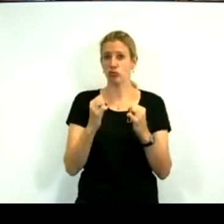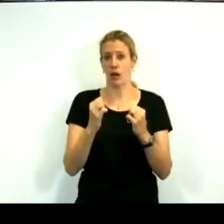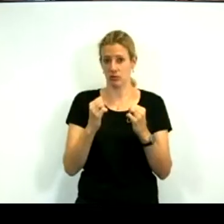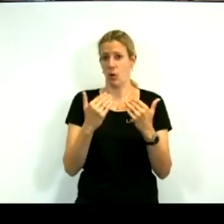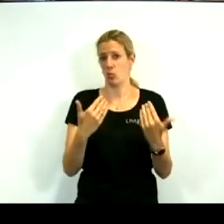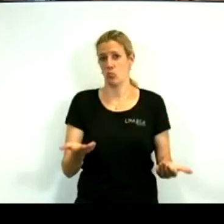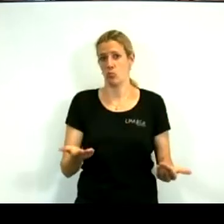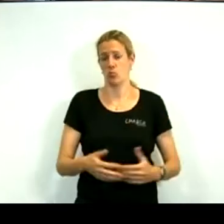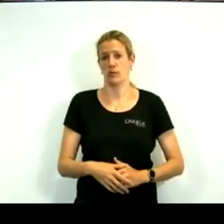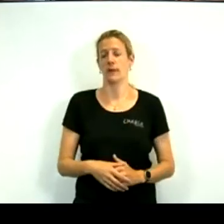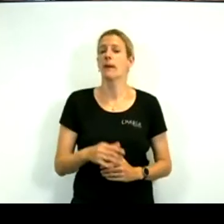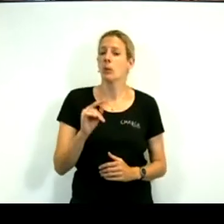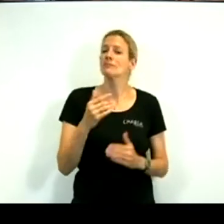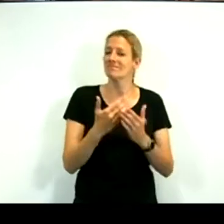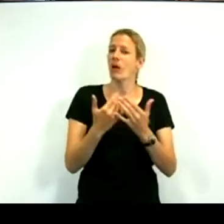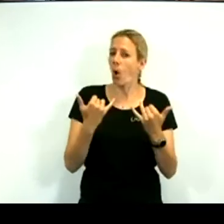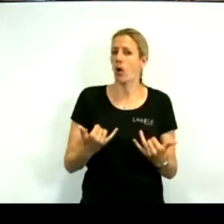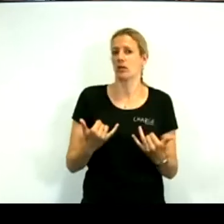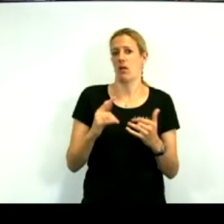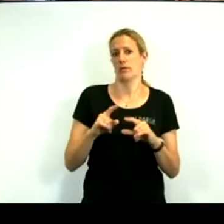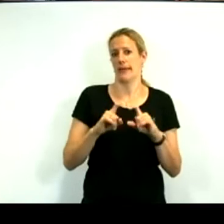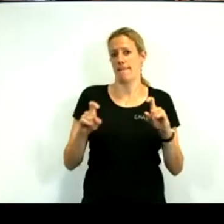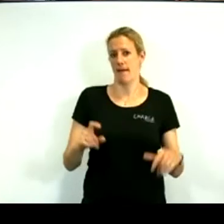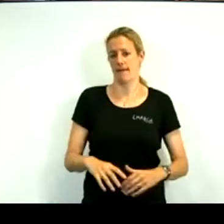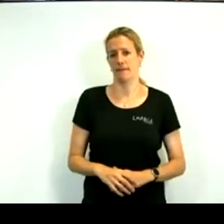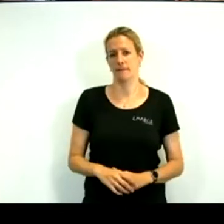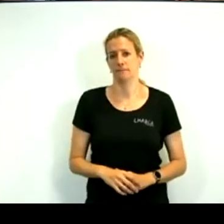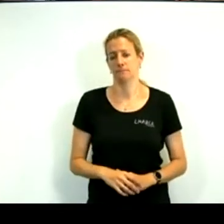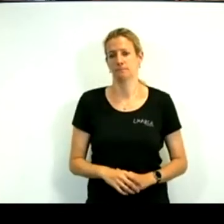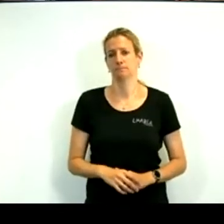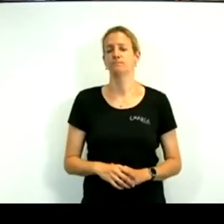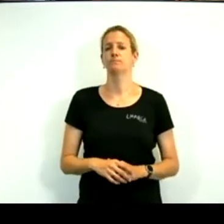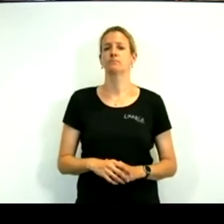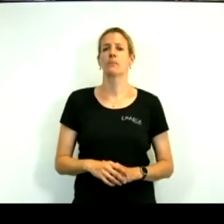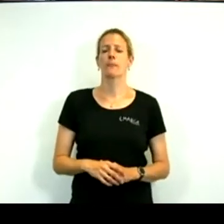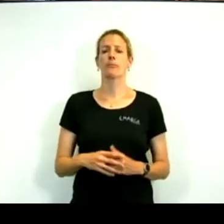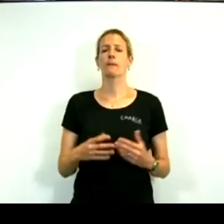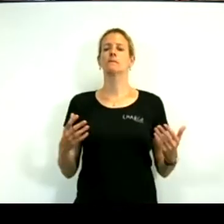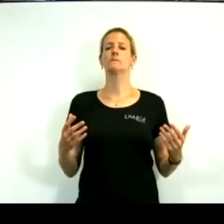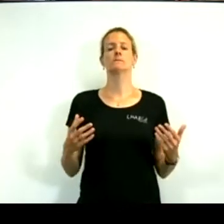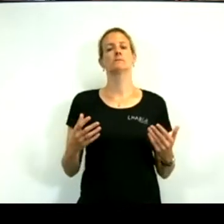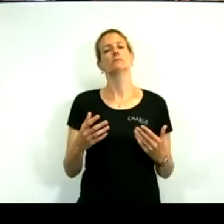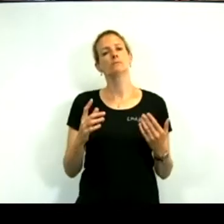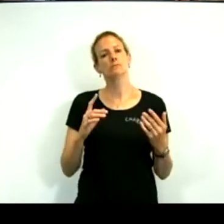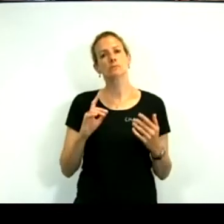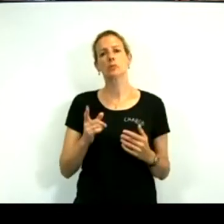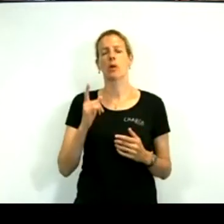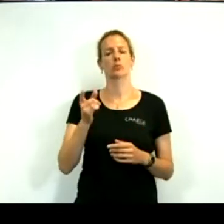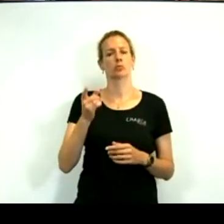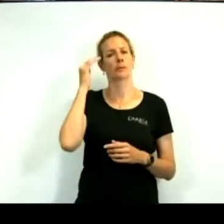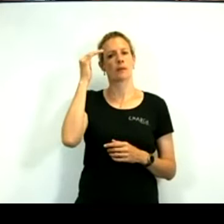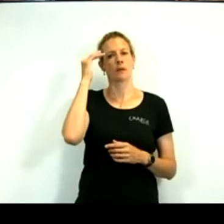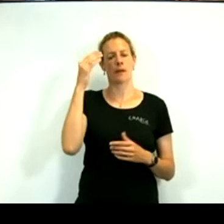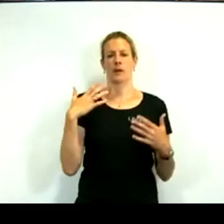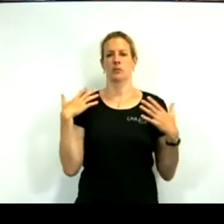about that today. We have to then think about broader issues like postural control. How well does